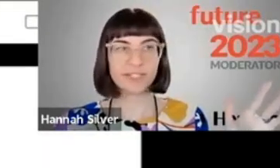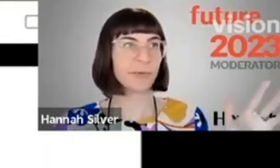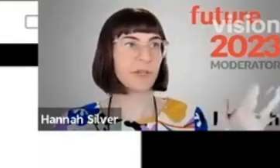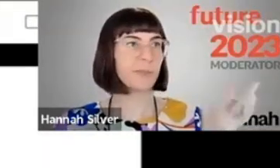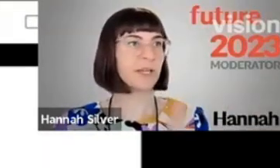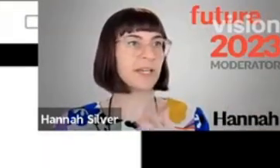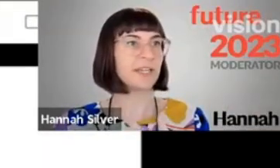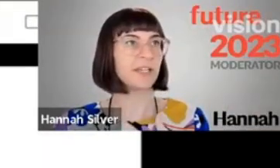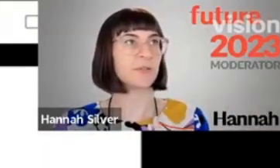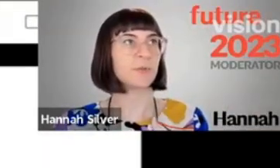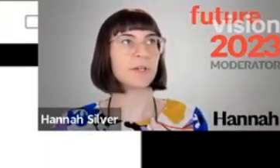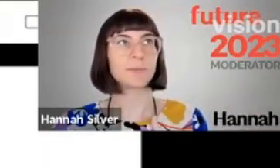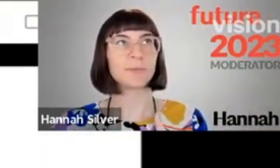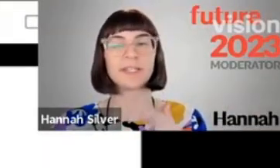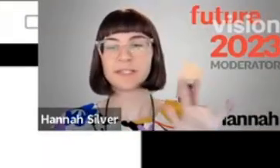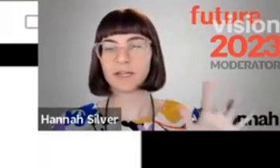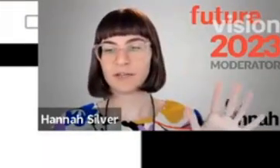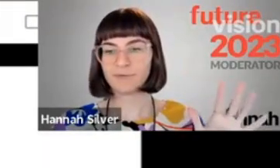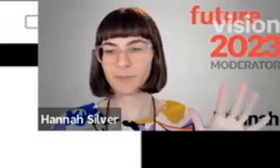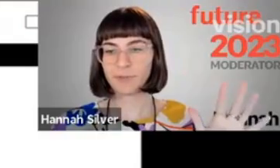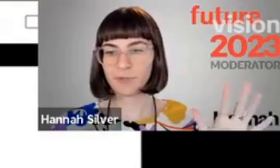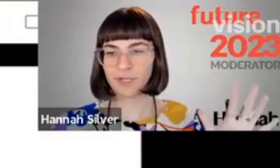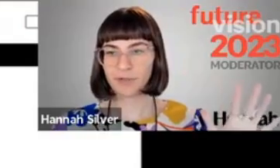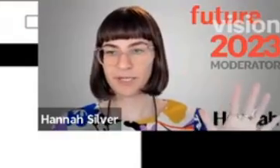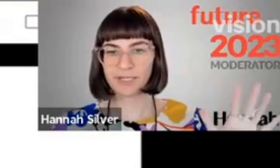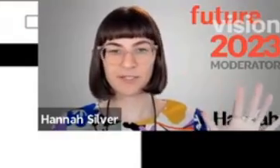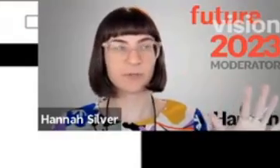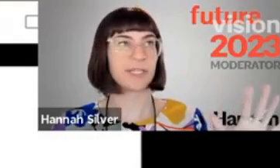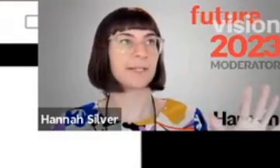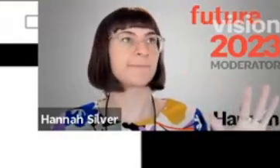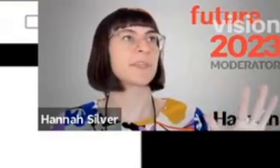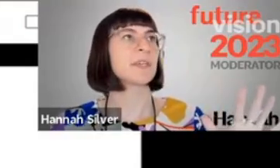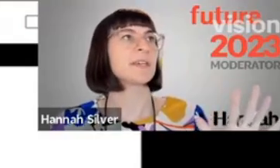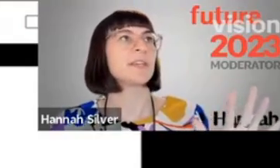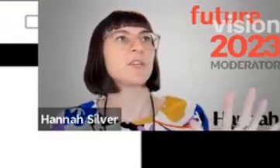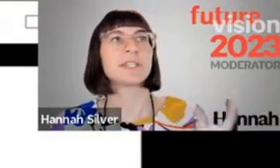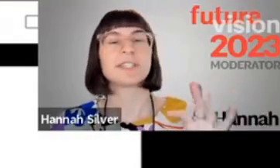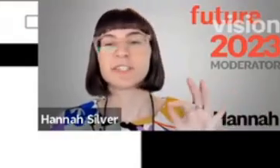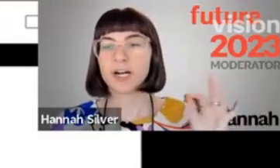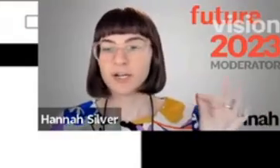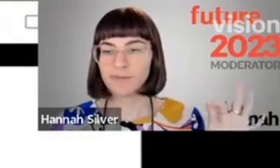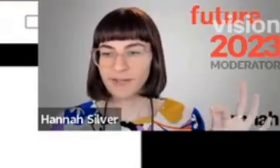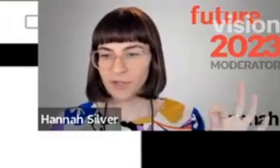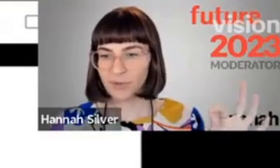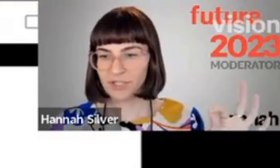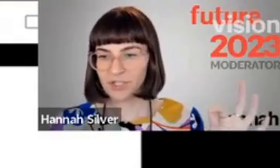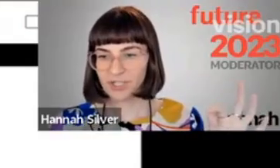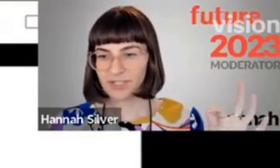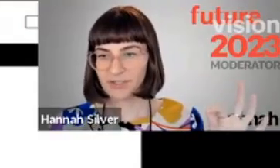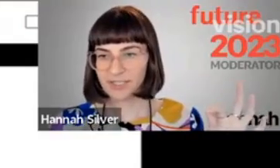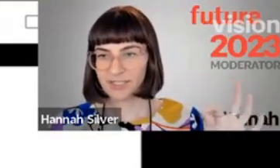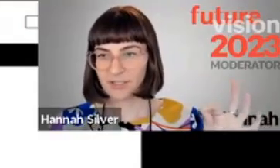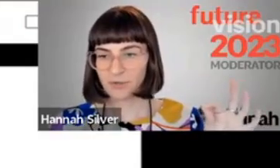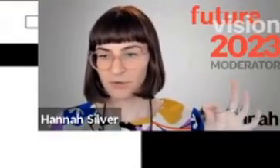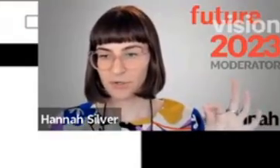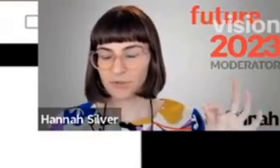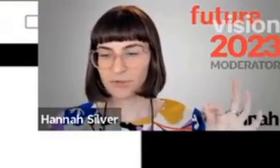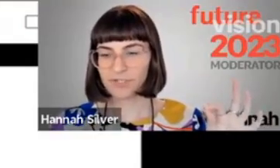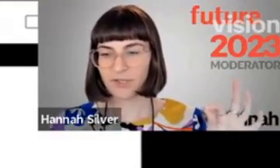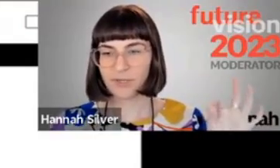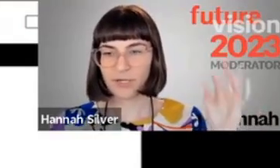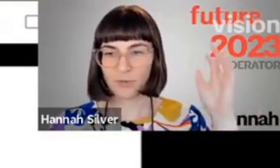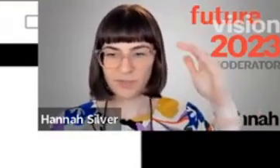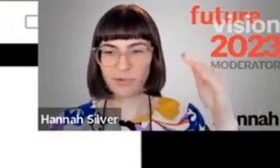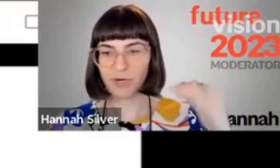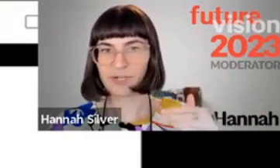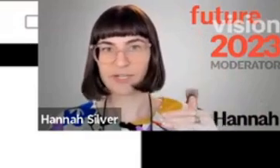So please pull up your annotate tool. I'll read these off for people who are not looking at a screen. You can star your favorite question as I go through